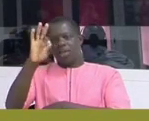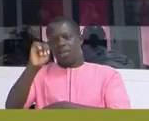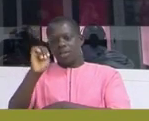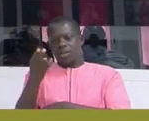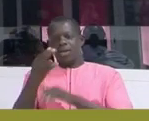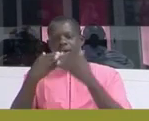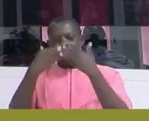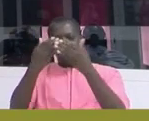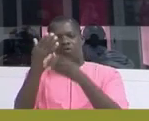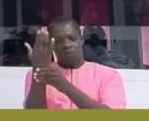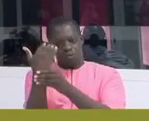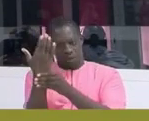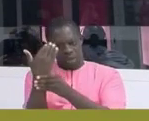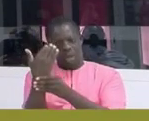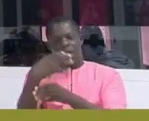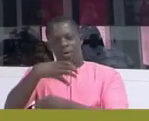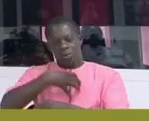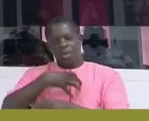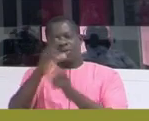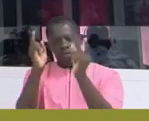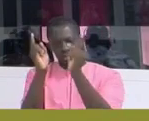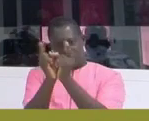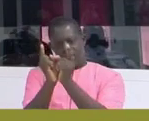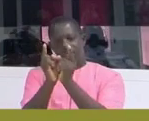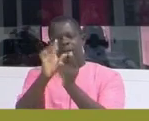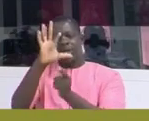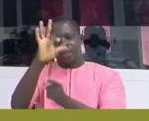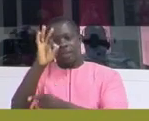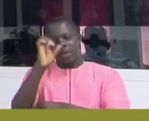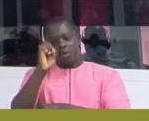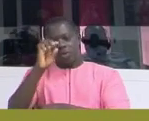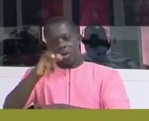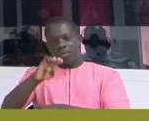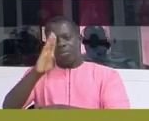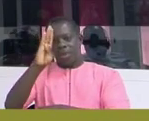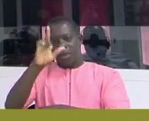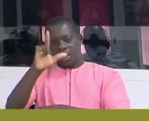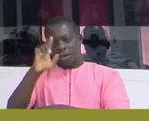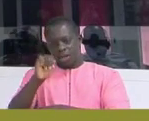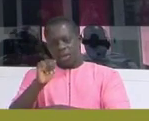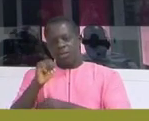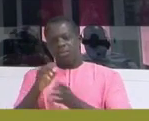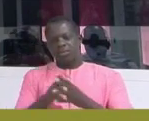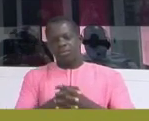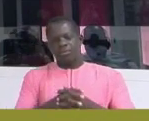upstairs told the doctor that we wanted to